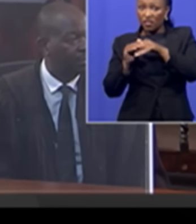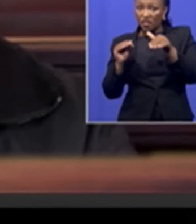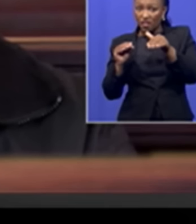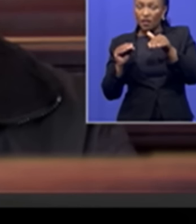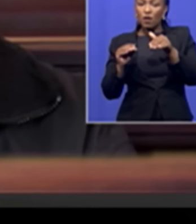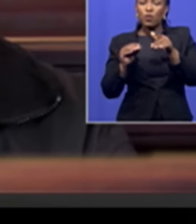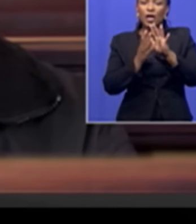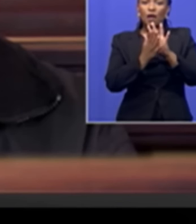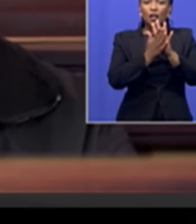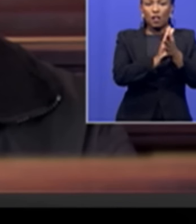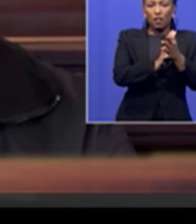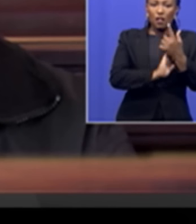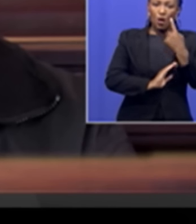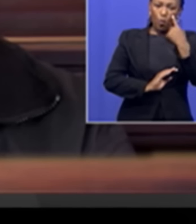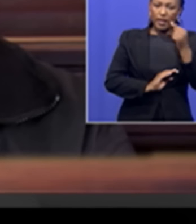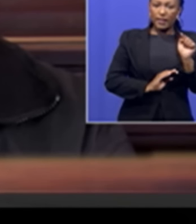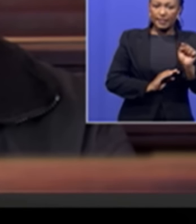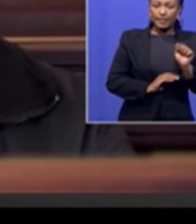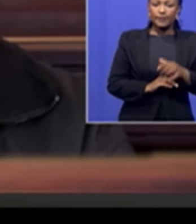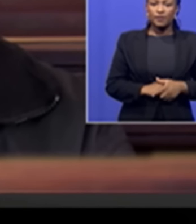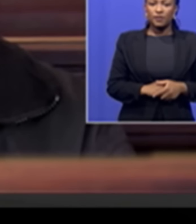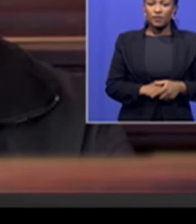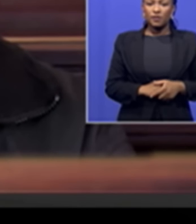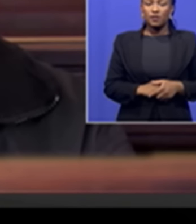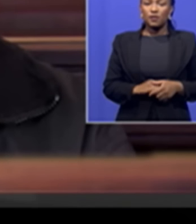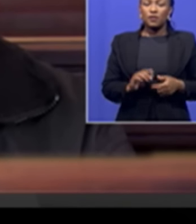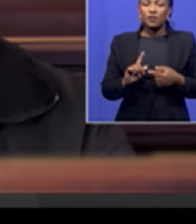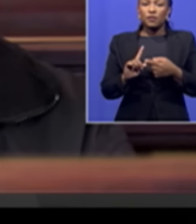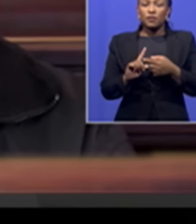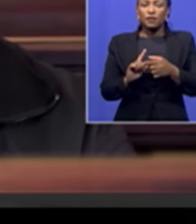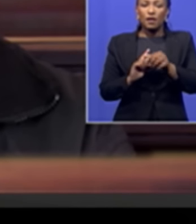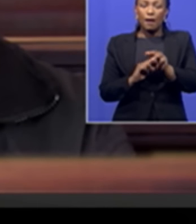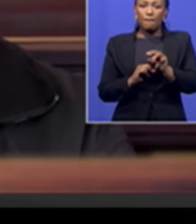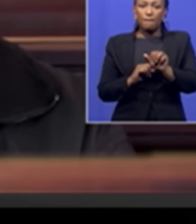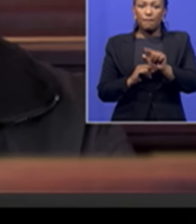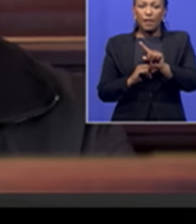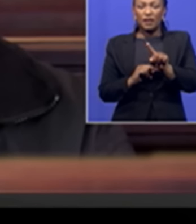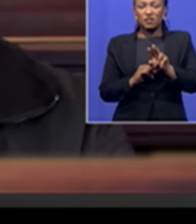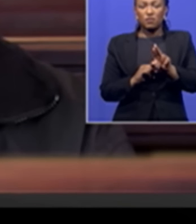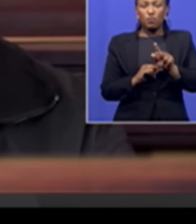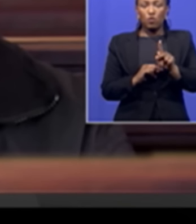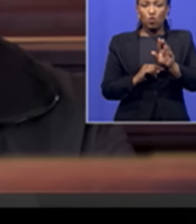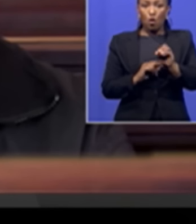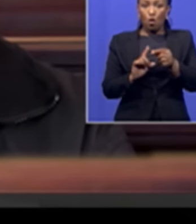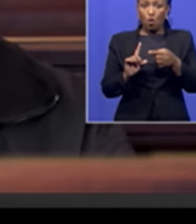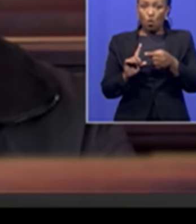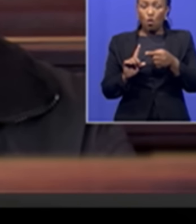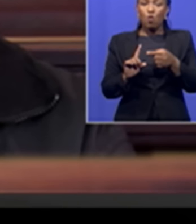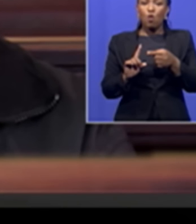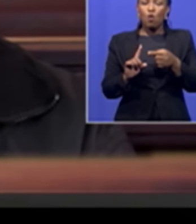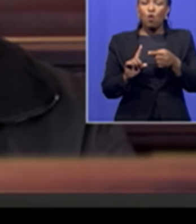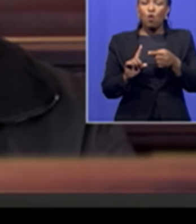baagi. State versus Mazibuko and the others, it was held that for the circumstances to qualify as